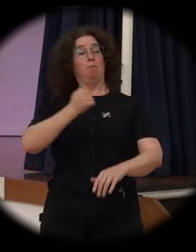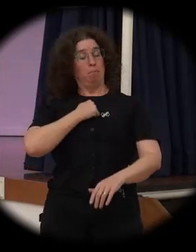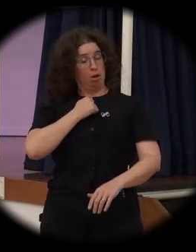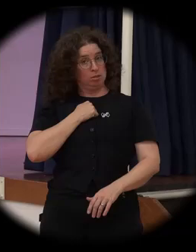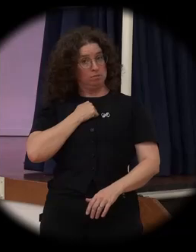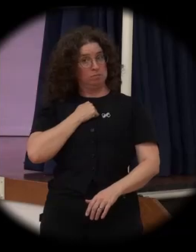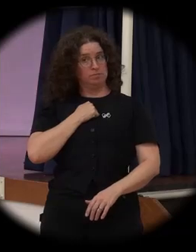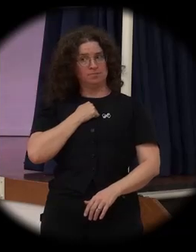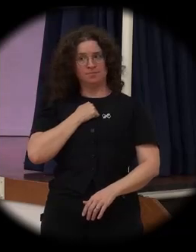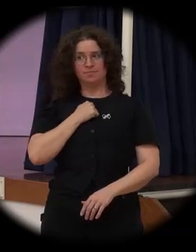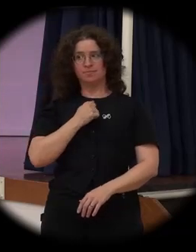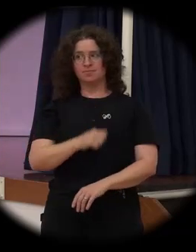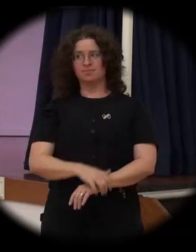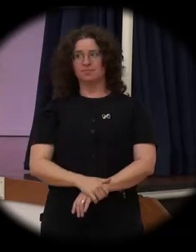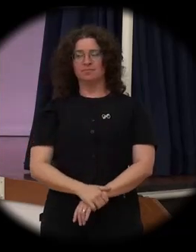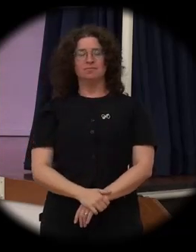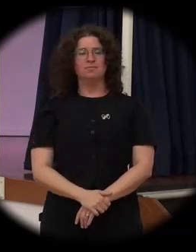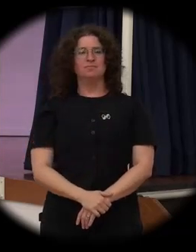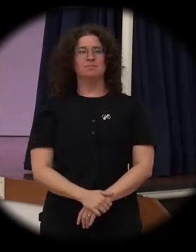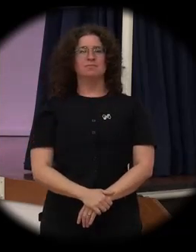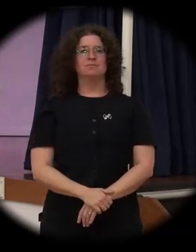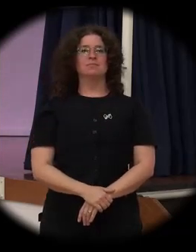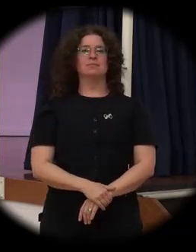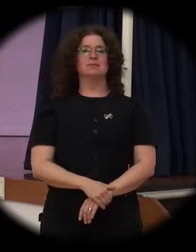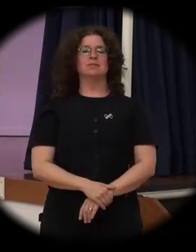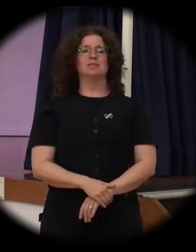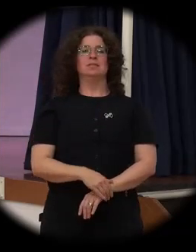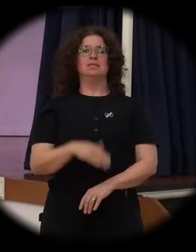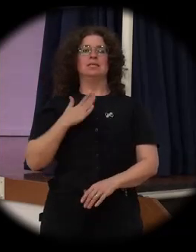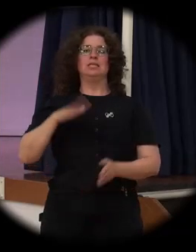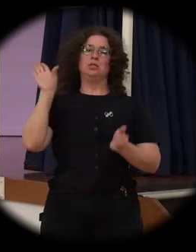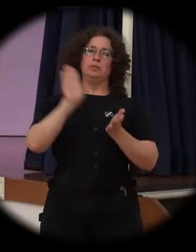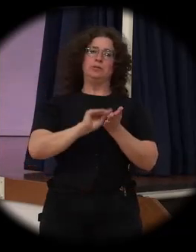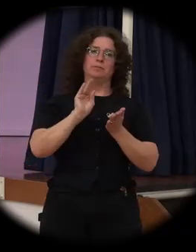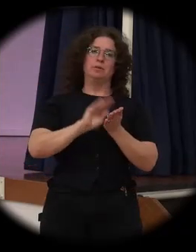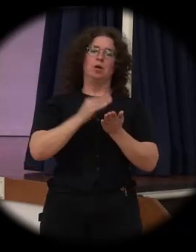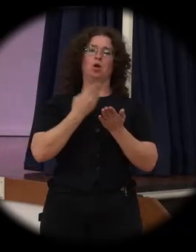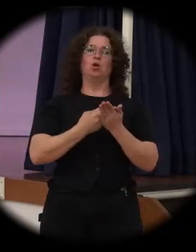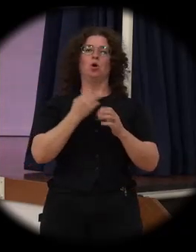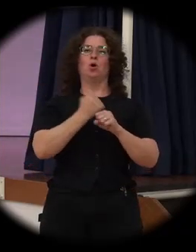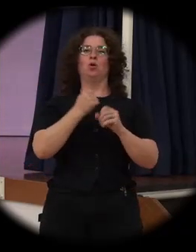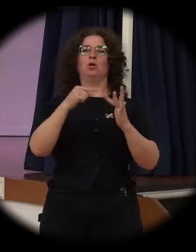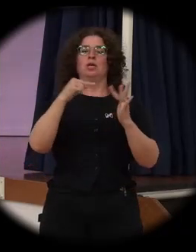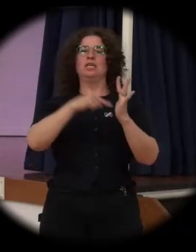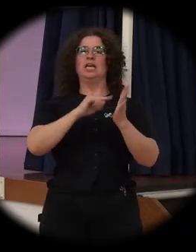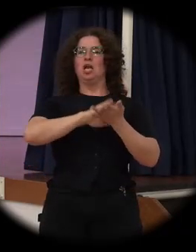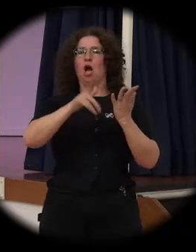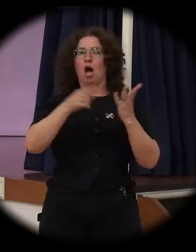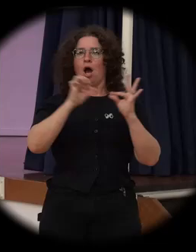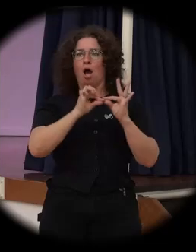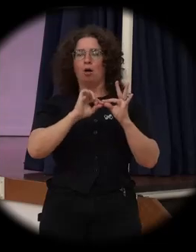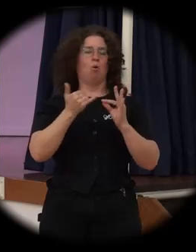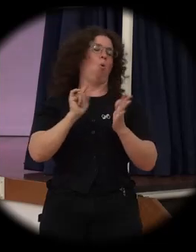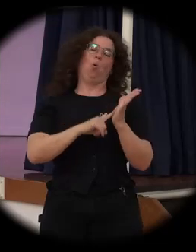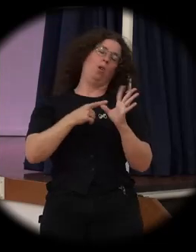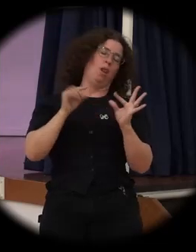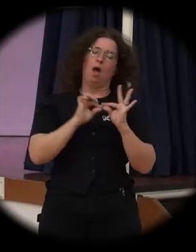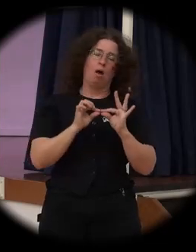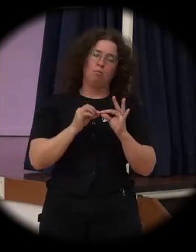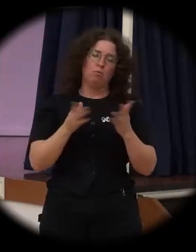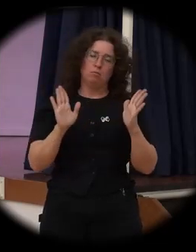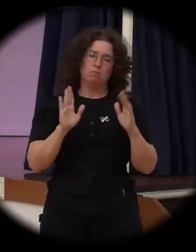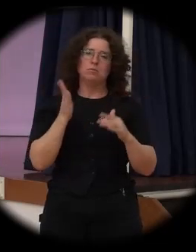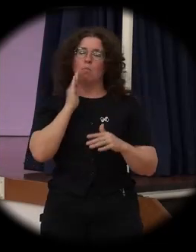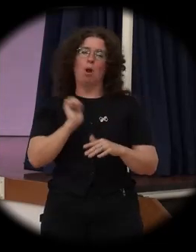samples that you can download, your project hosted on GitHub, but GitLab and Bitbucket also have equivalent things you can